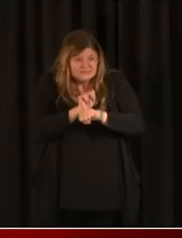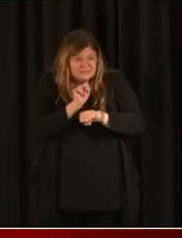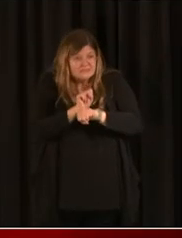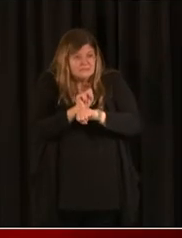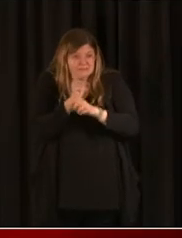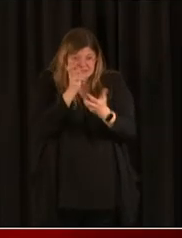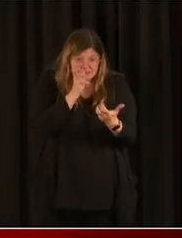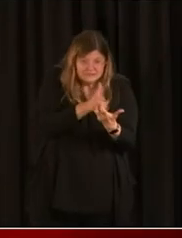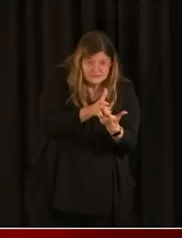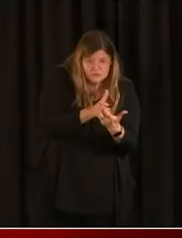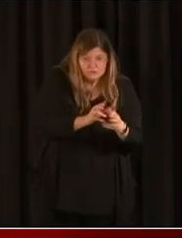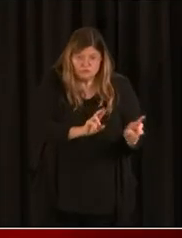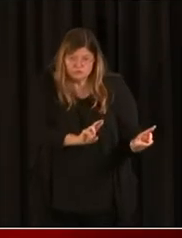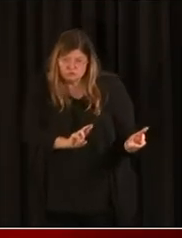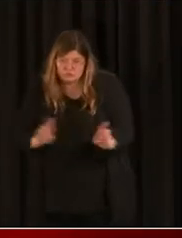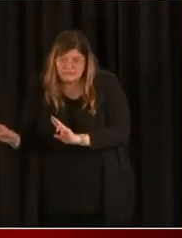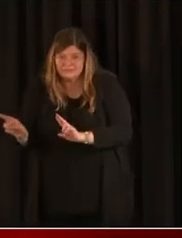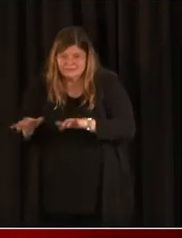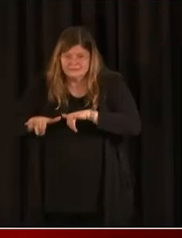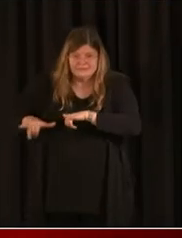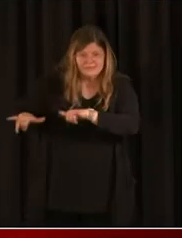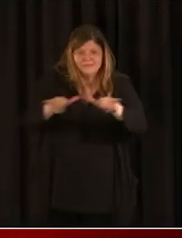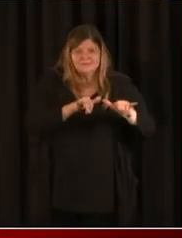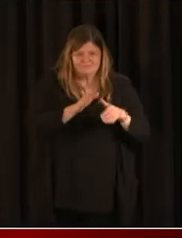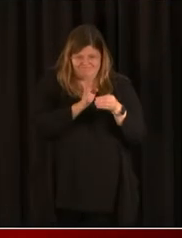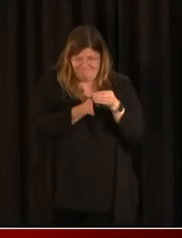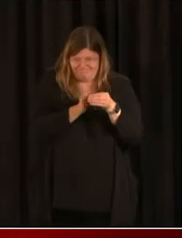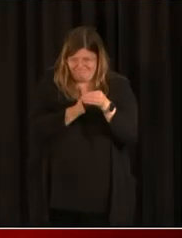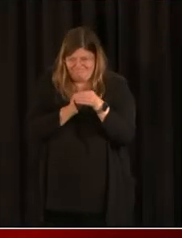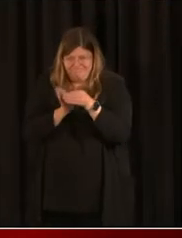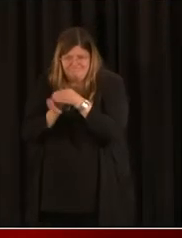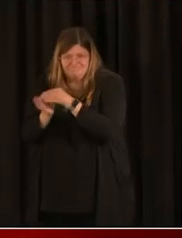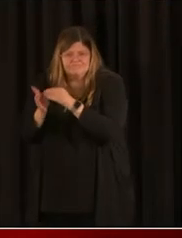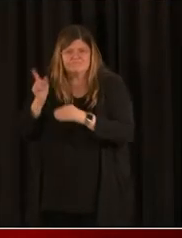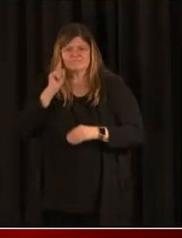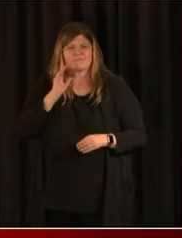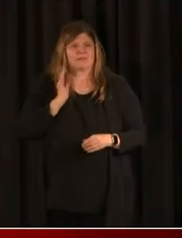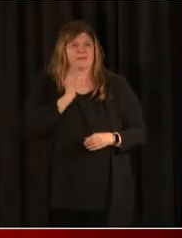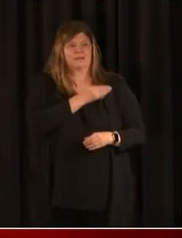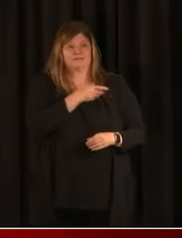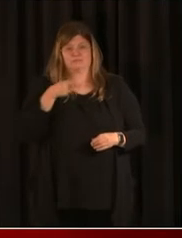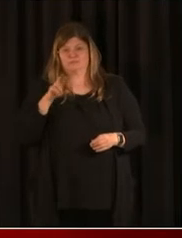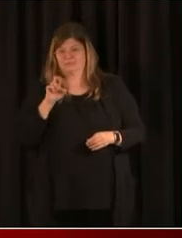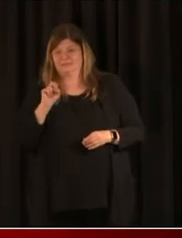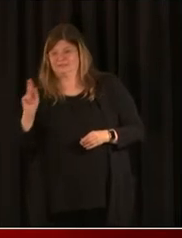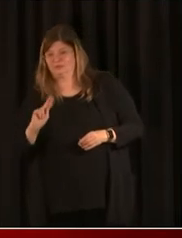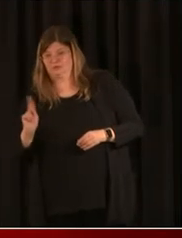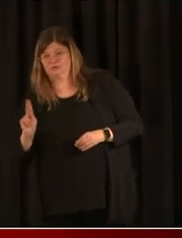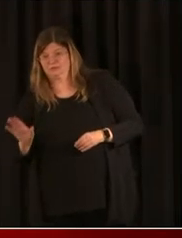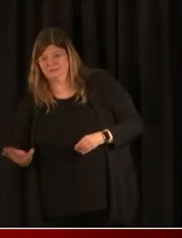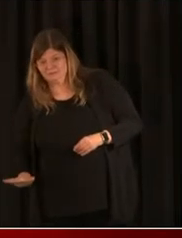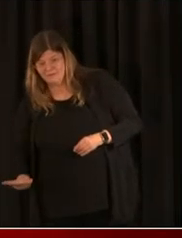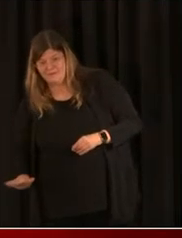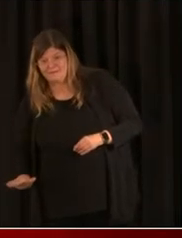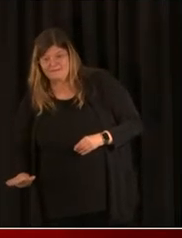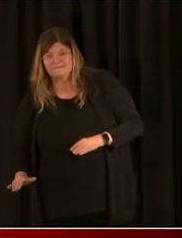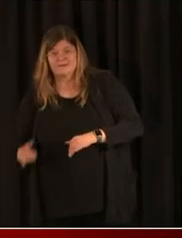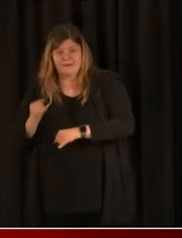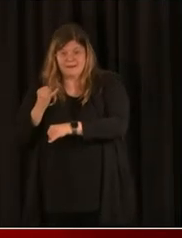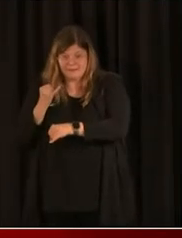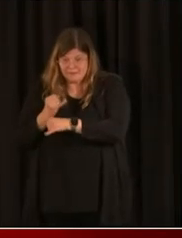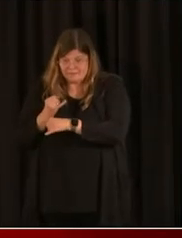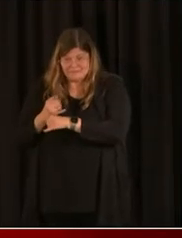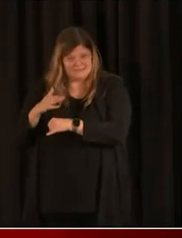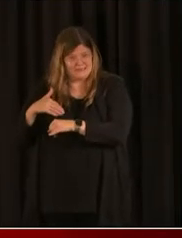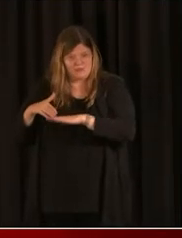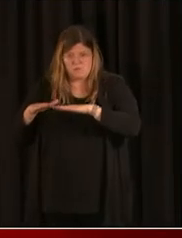building readiness standard. We've completed that process for our pre-K through K campuses that have been open.